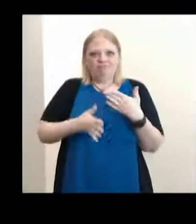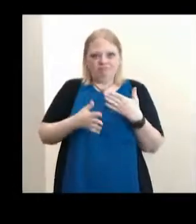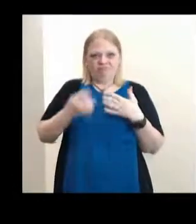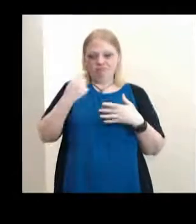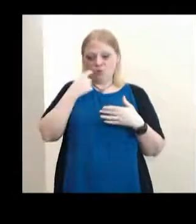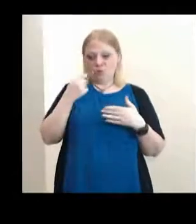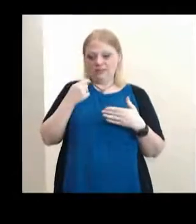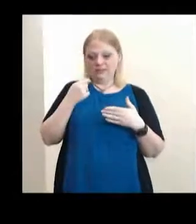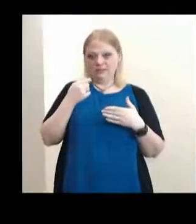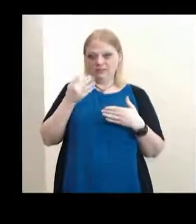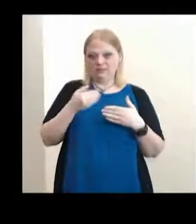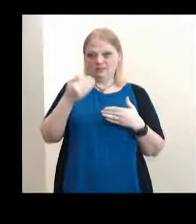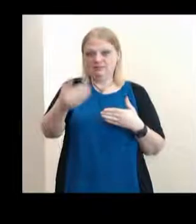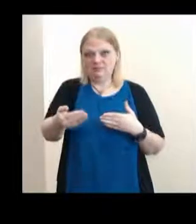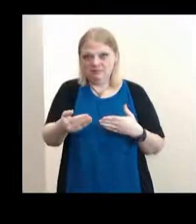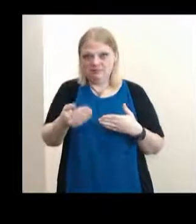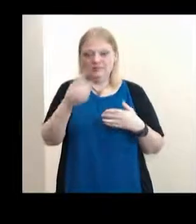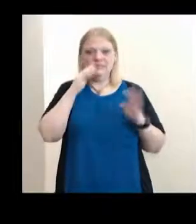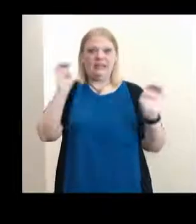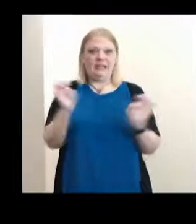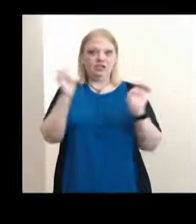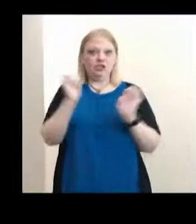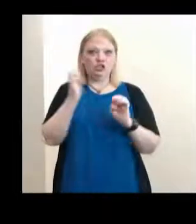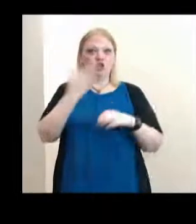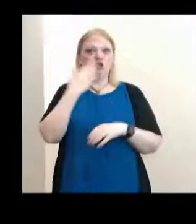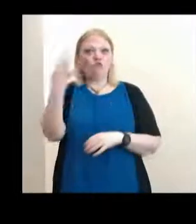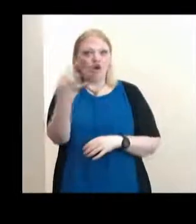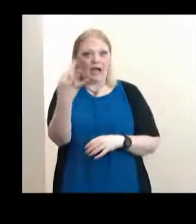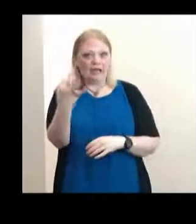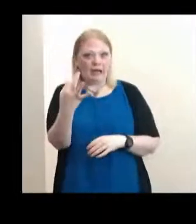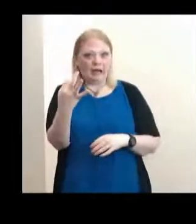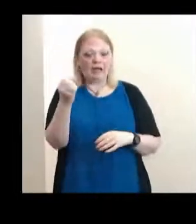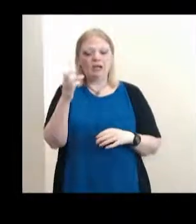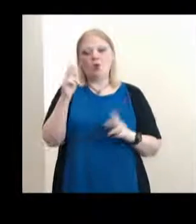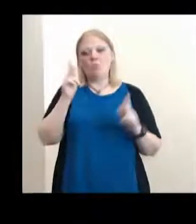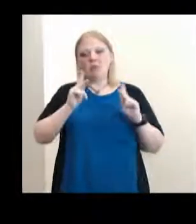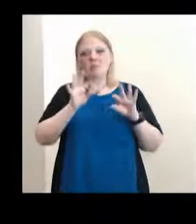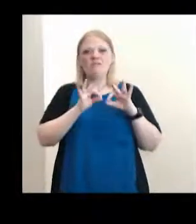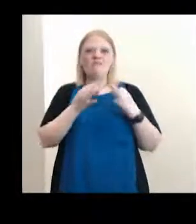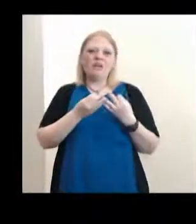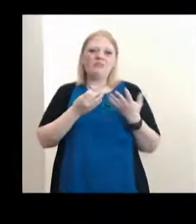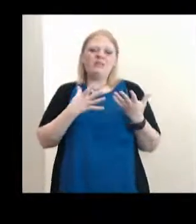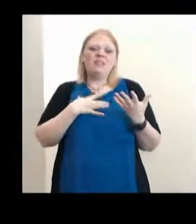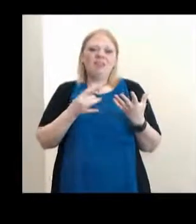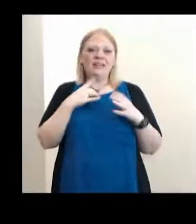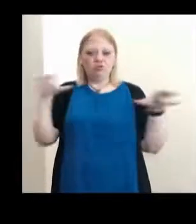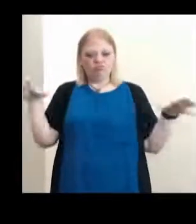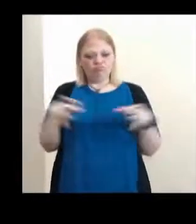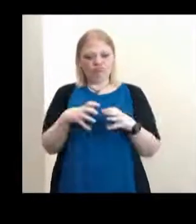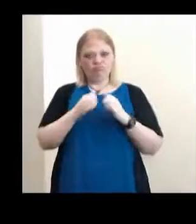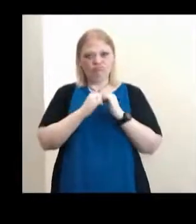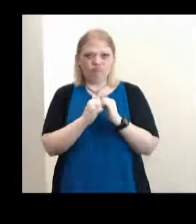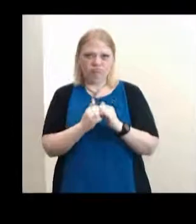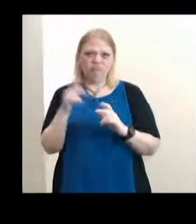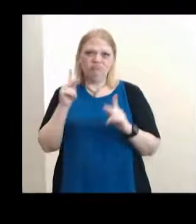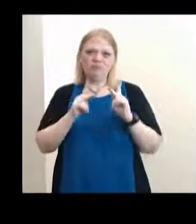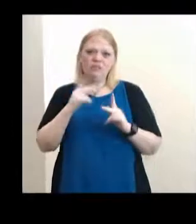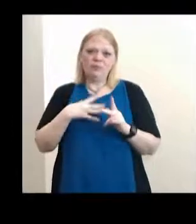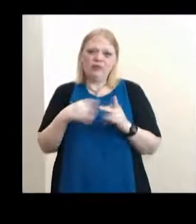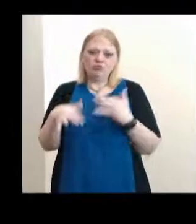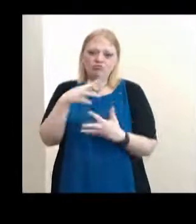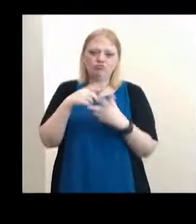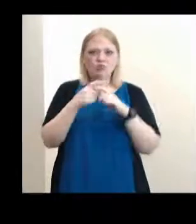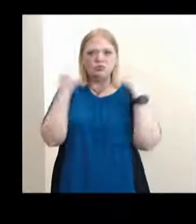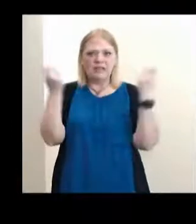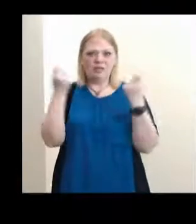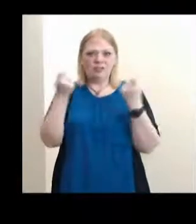is Easter and Good Friday. And so I know that families like to get together, and people like to come together to celebrate.